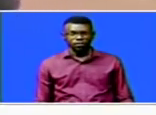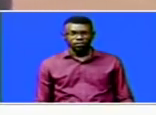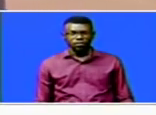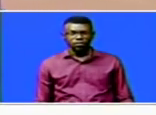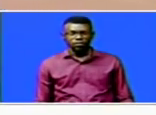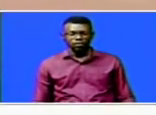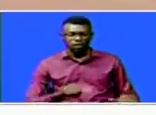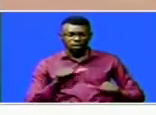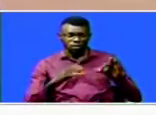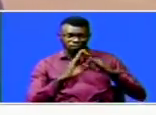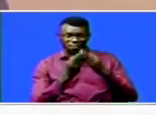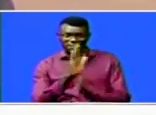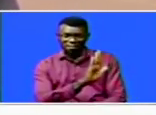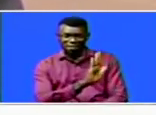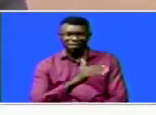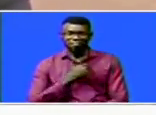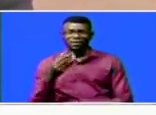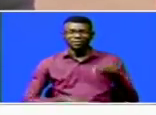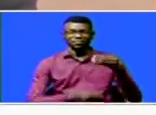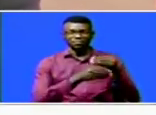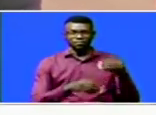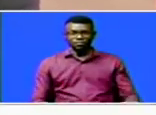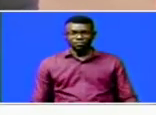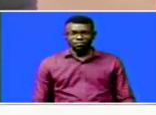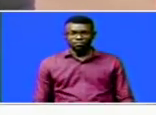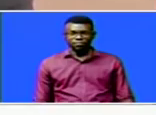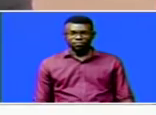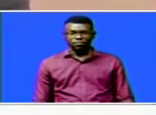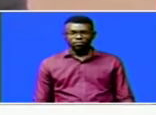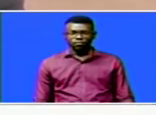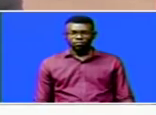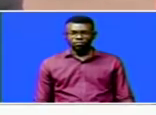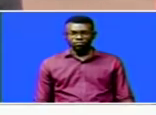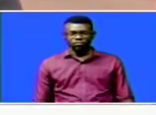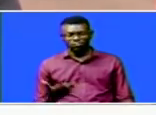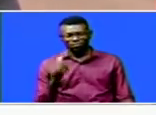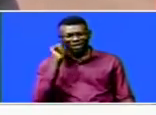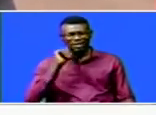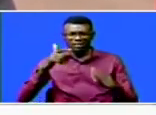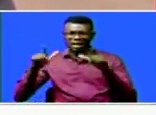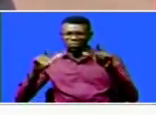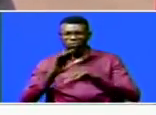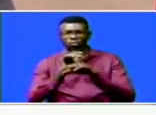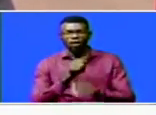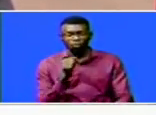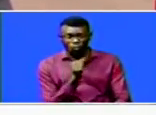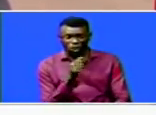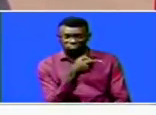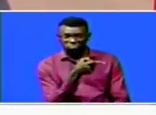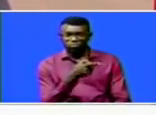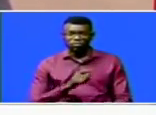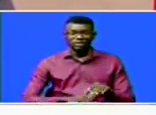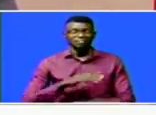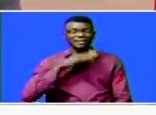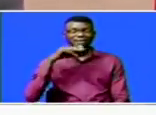about your family here. When Kuga, in Kalenjin we call him Kuga, when Kuga passed